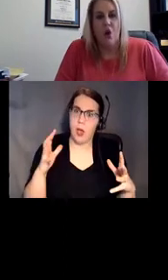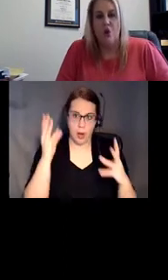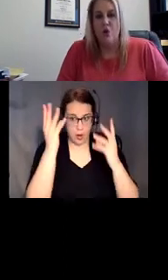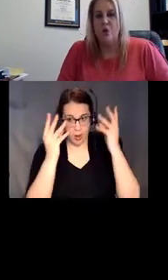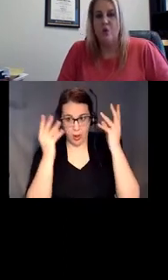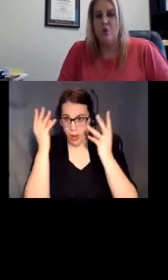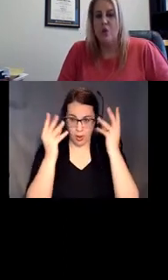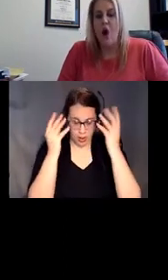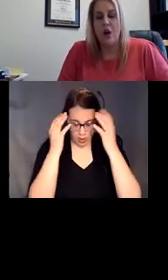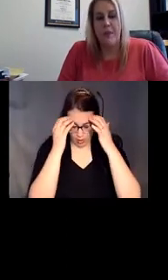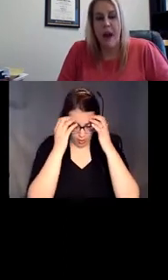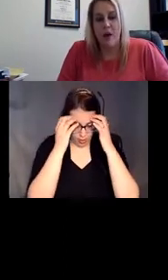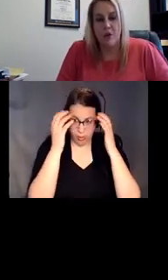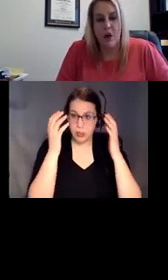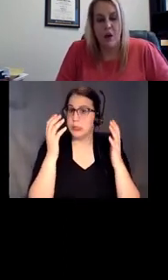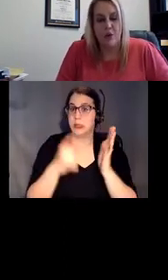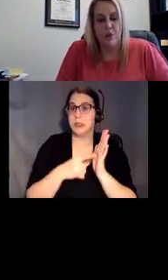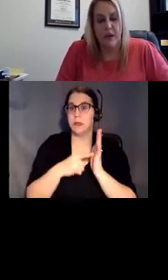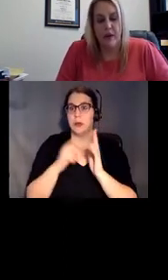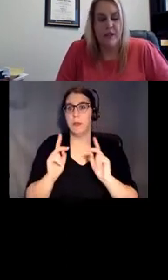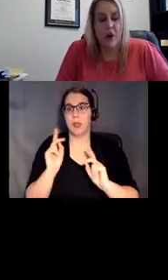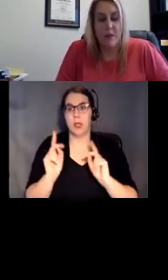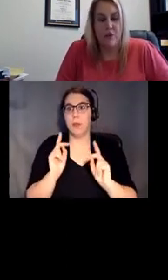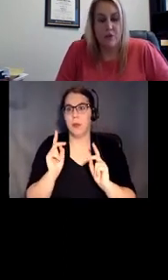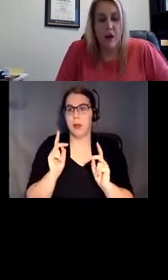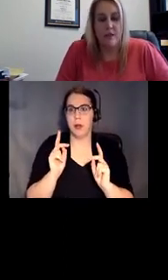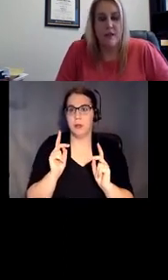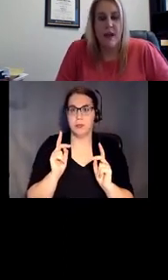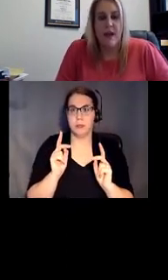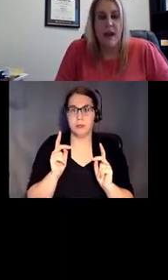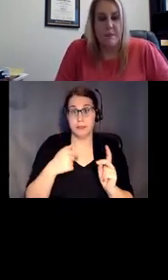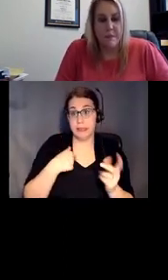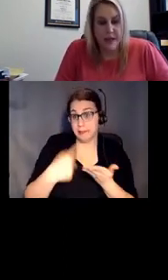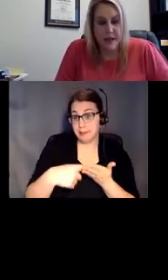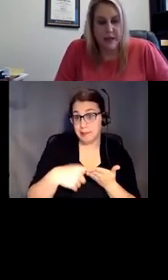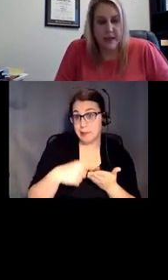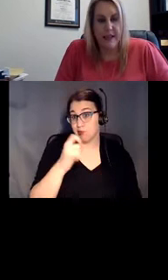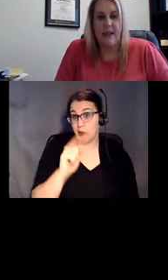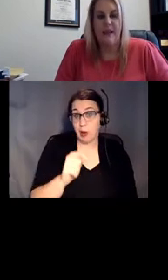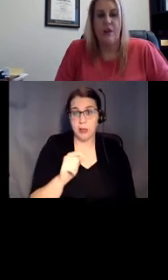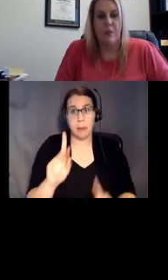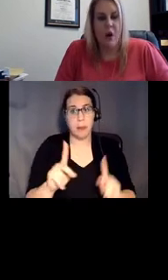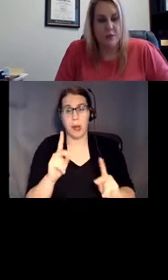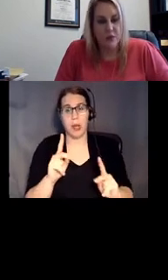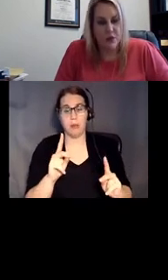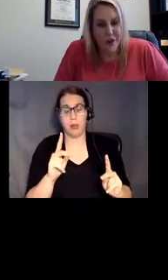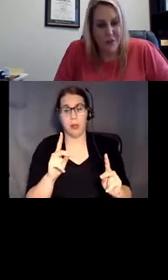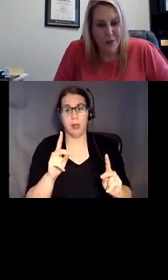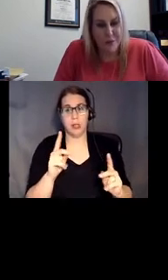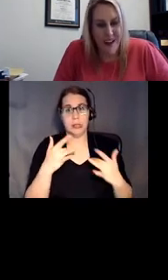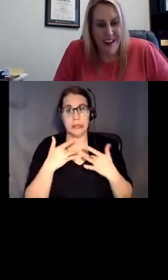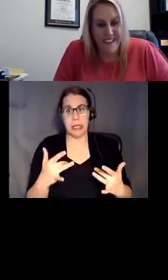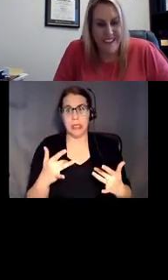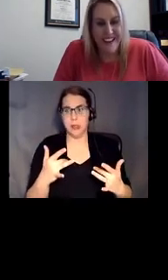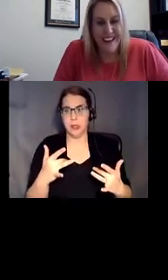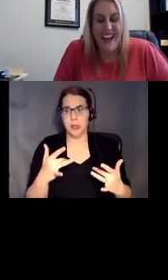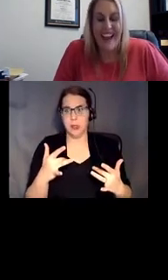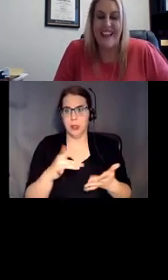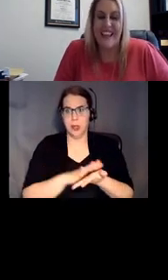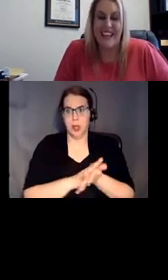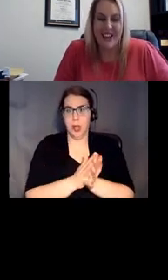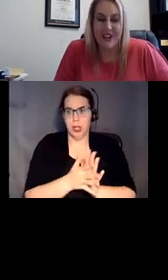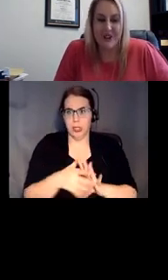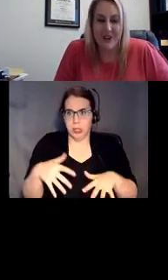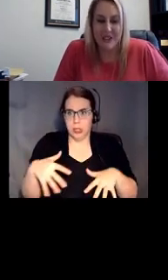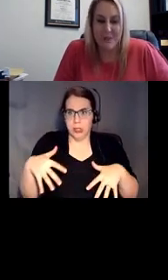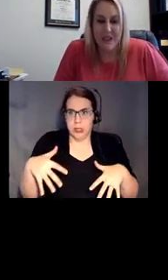people who talk about, who hear me talk about trusts, immediately their palms start perspiring